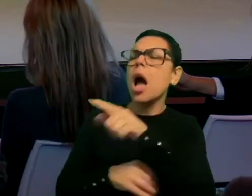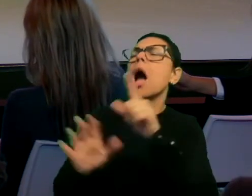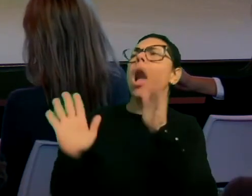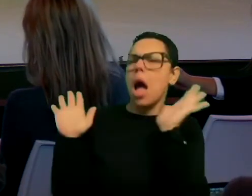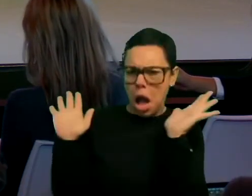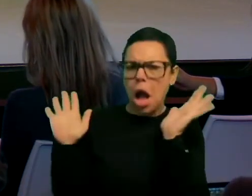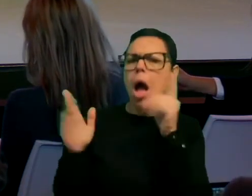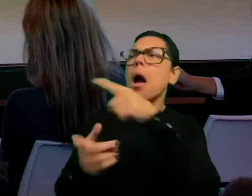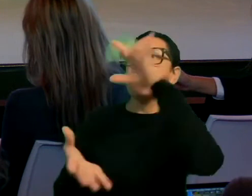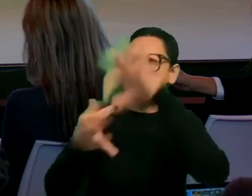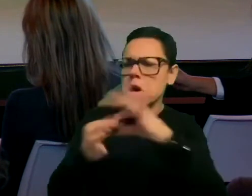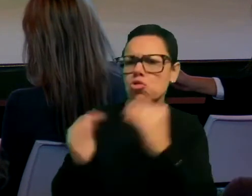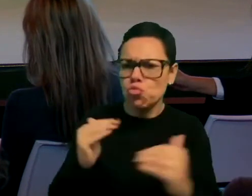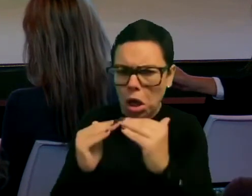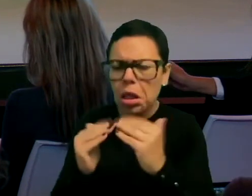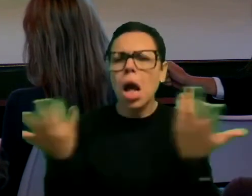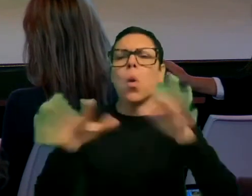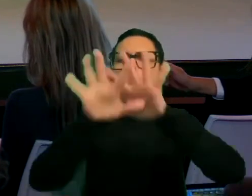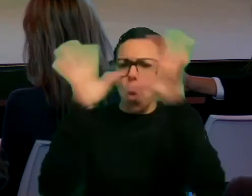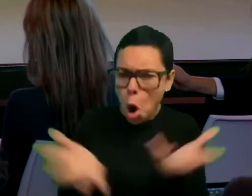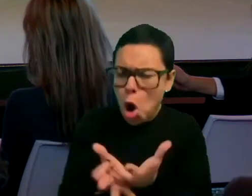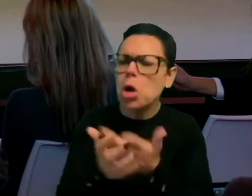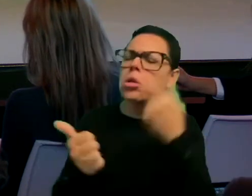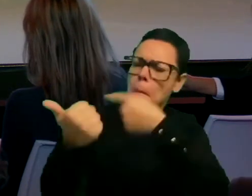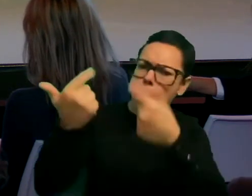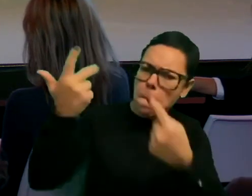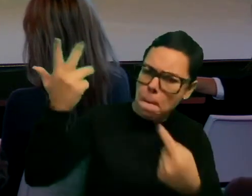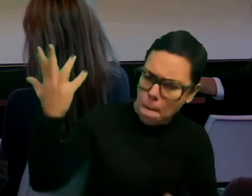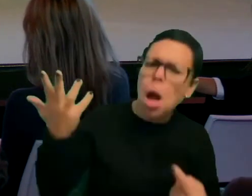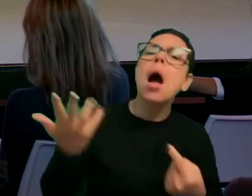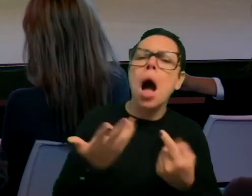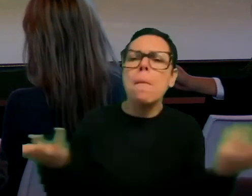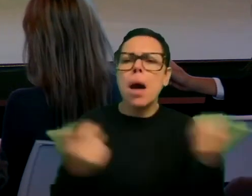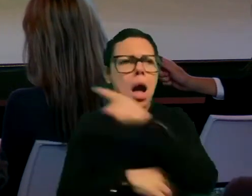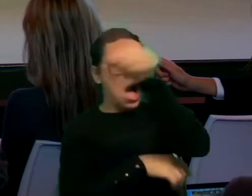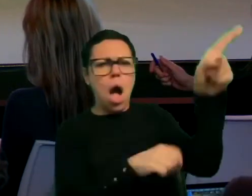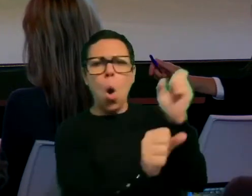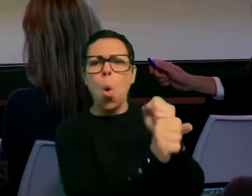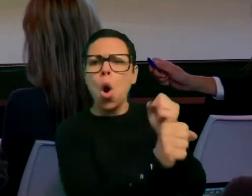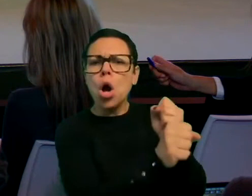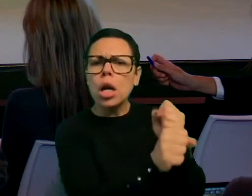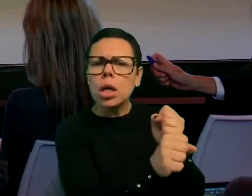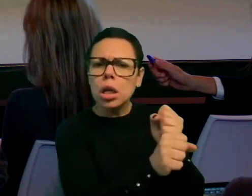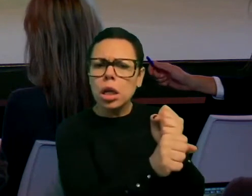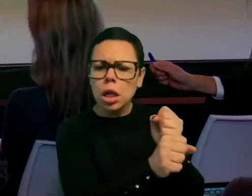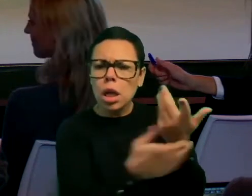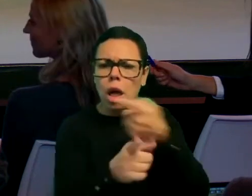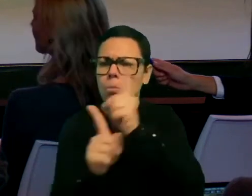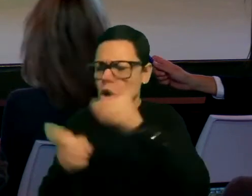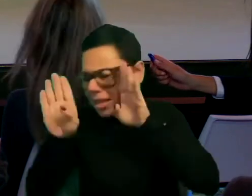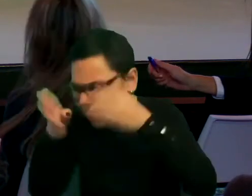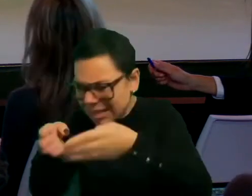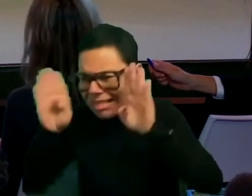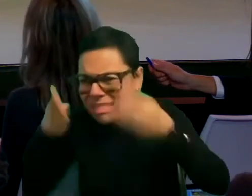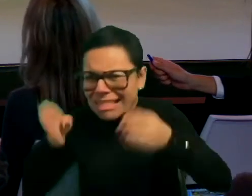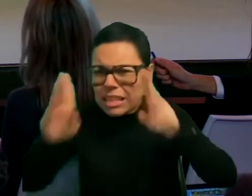of things, so we ask more from companies we want to procure something from. On the other hand, one of the biggest things you can do is make it